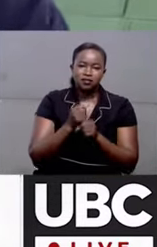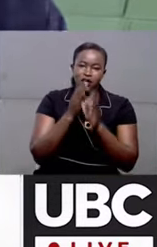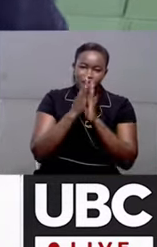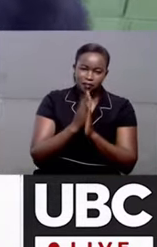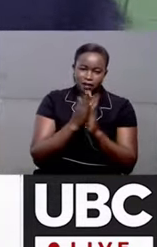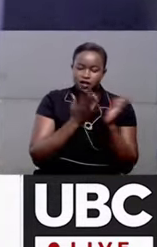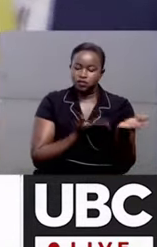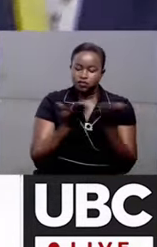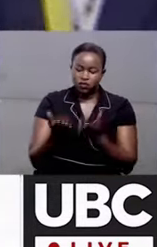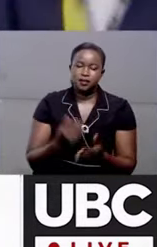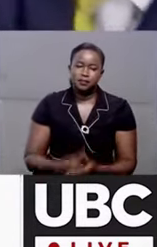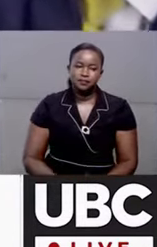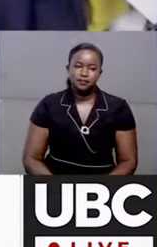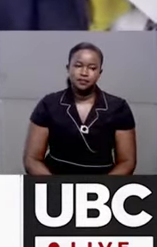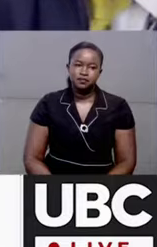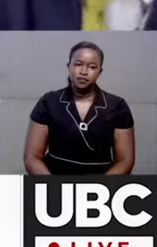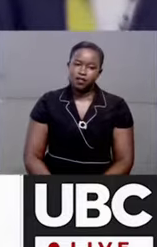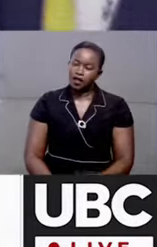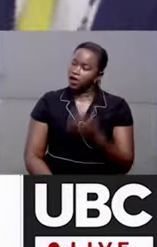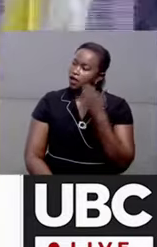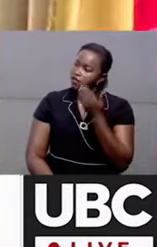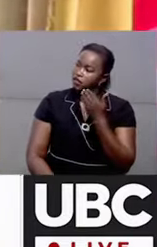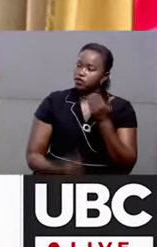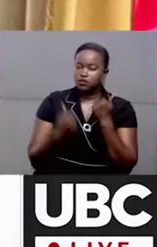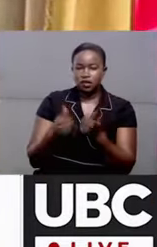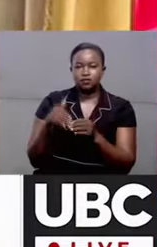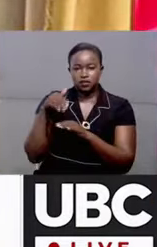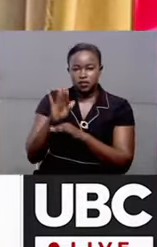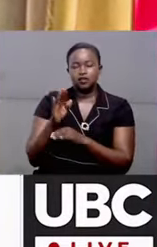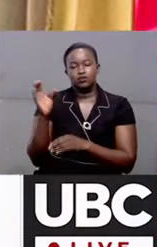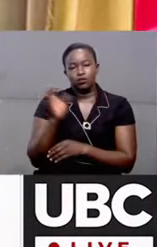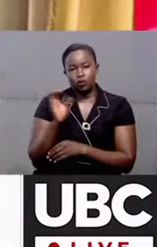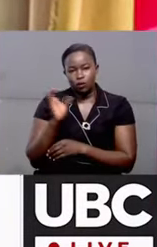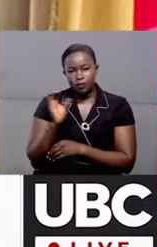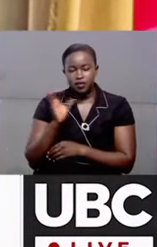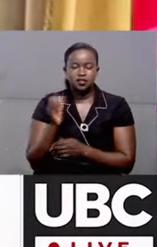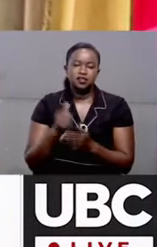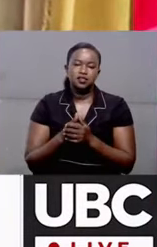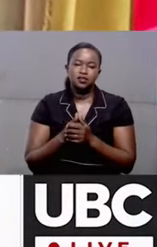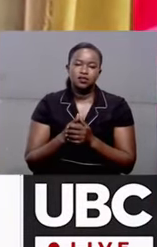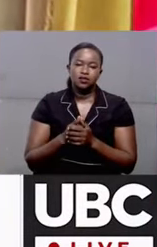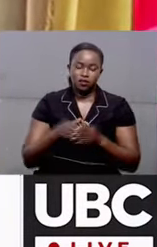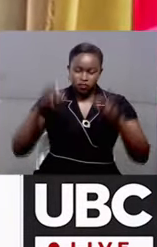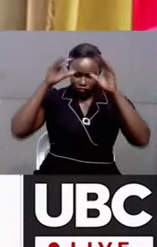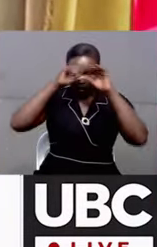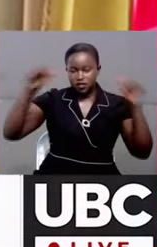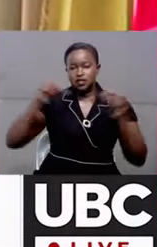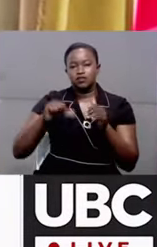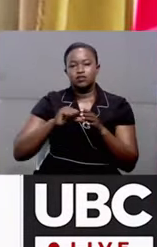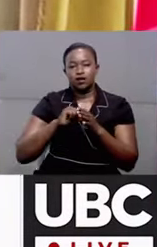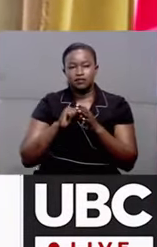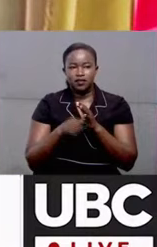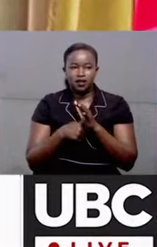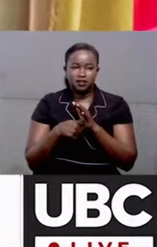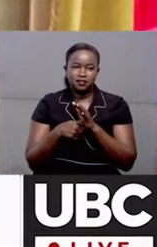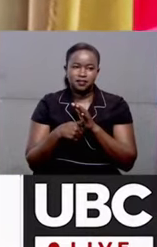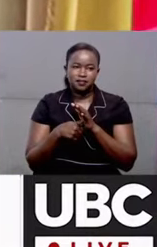today. Thank you. This sounds referred to the Committee still of Presidential Affairs.